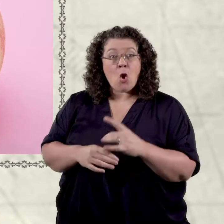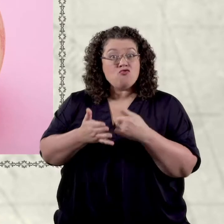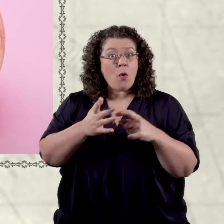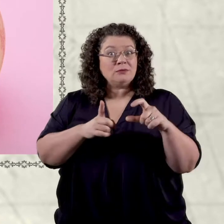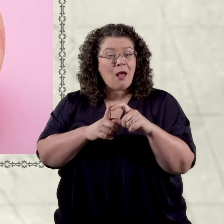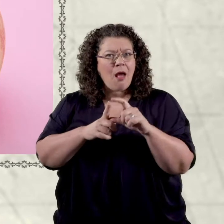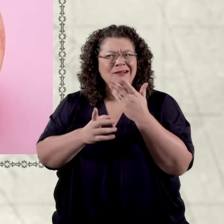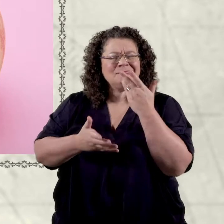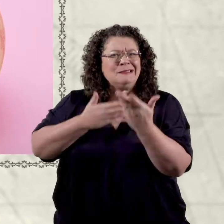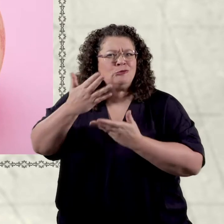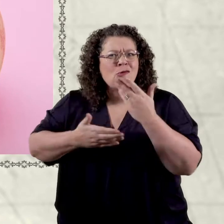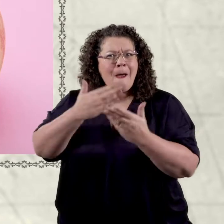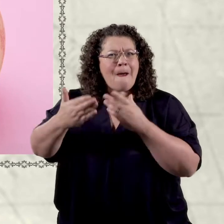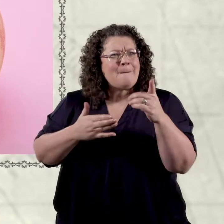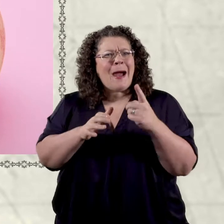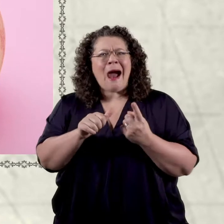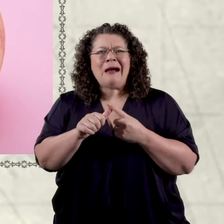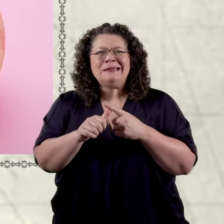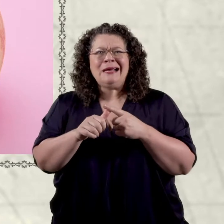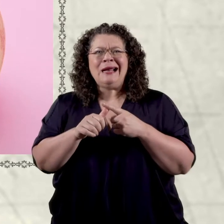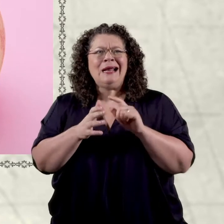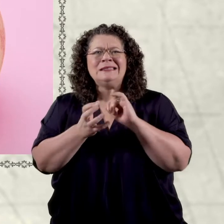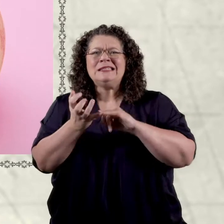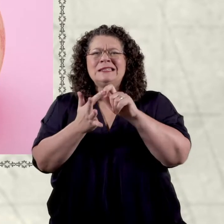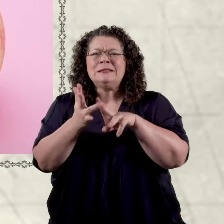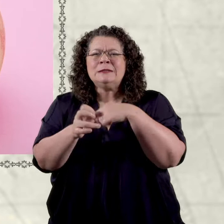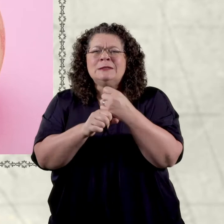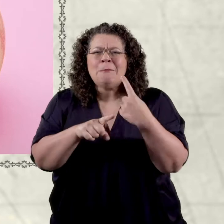Roald Dahl describes Auntie Sponge like